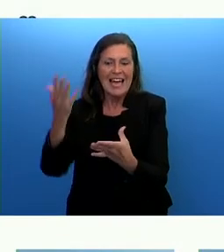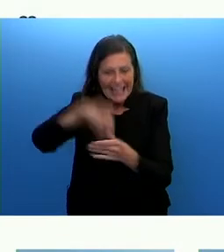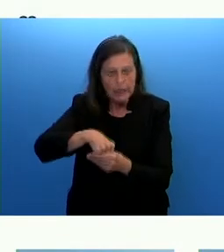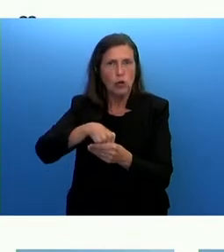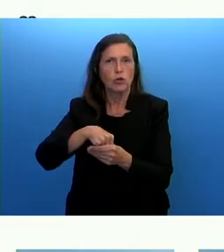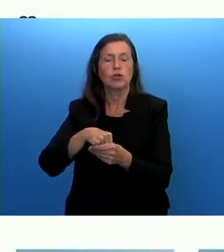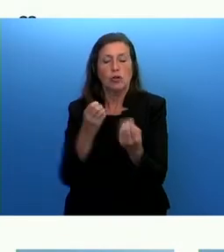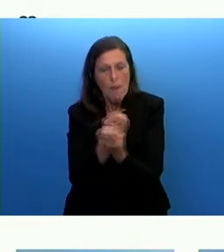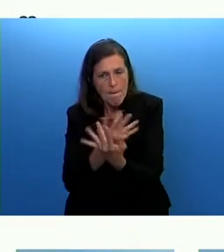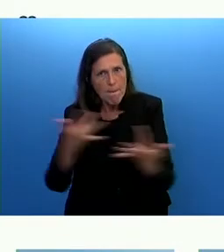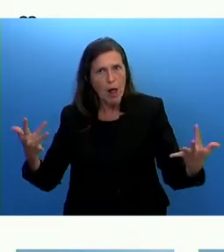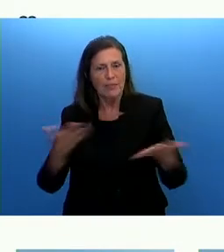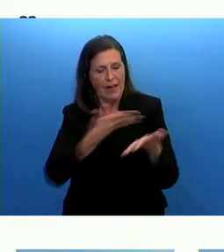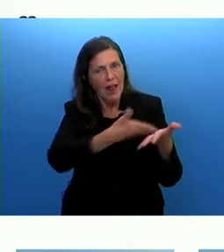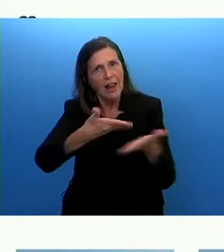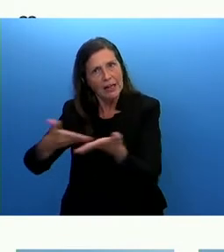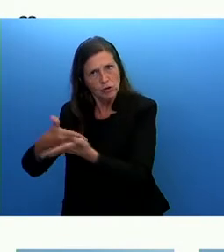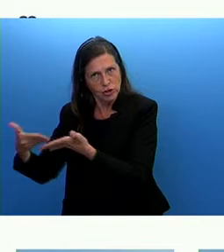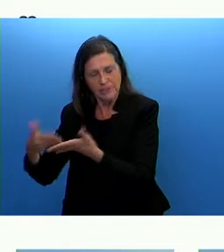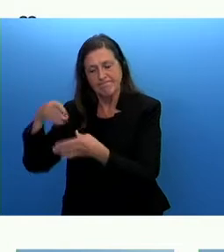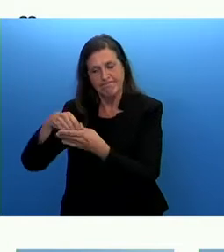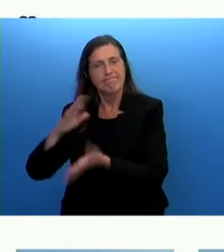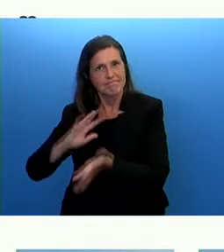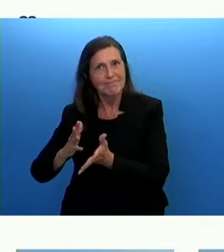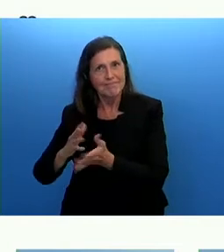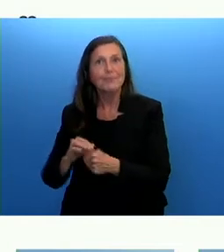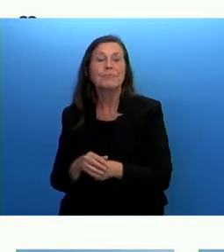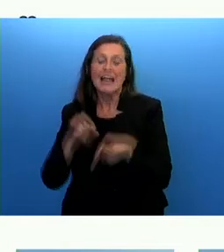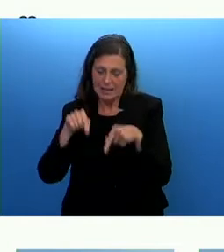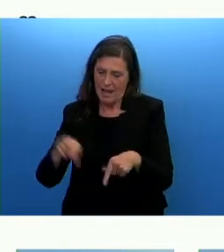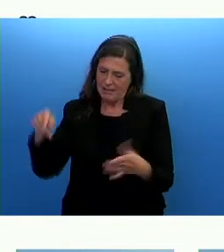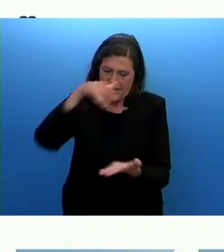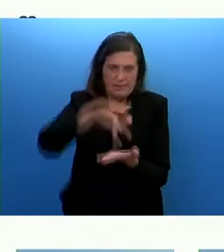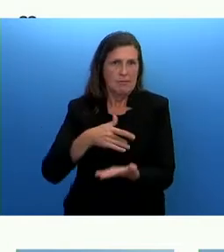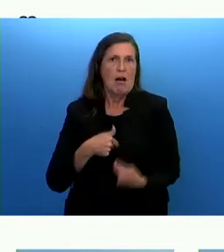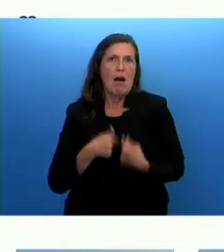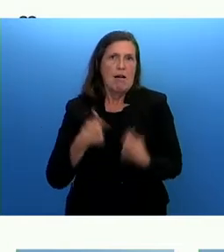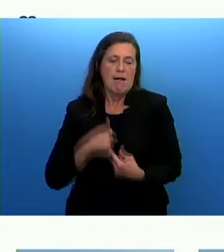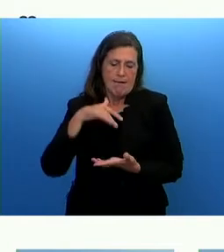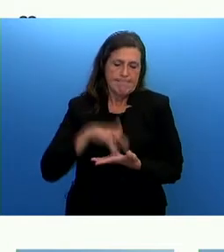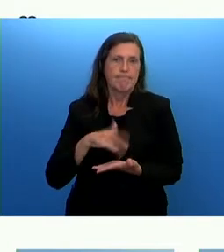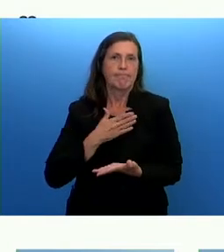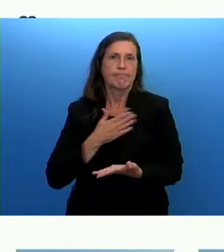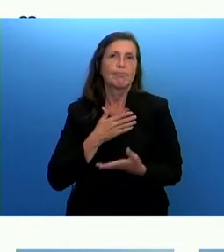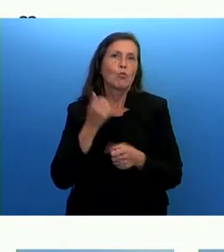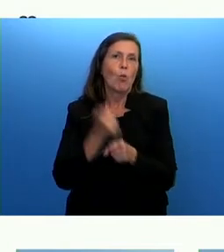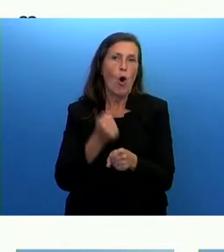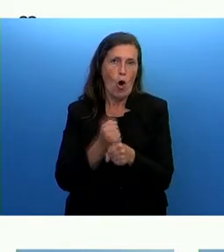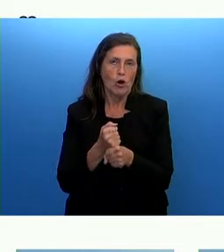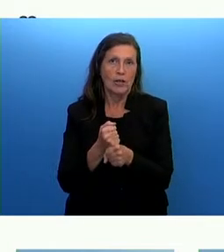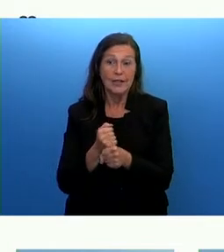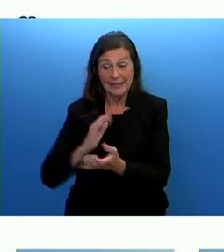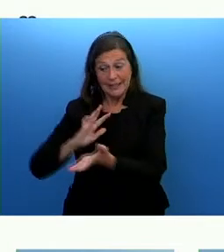a core value of all our work, and as we all understand, sign languages can